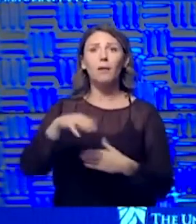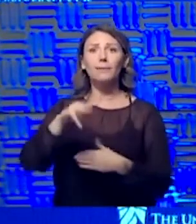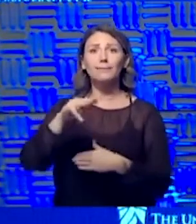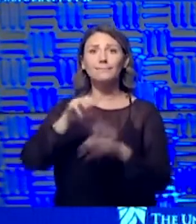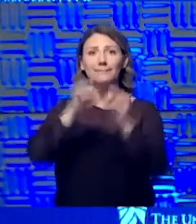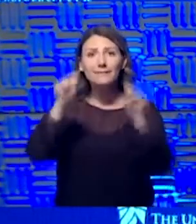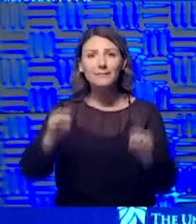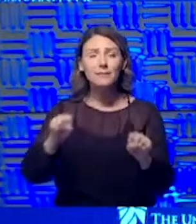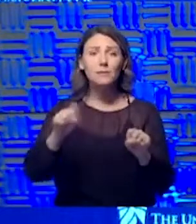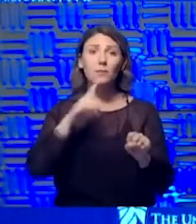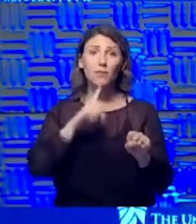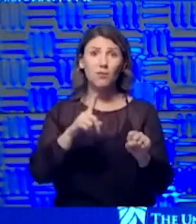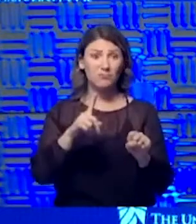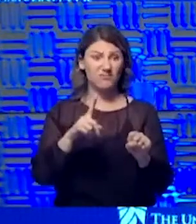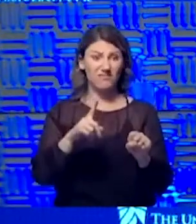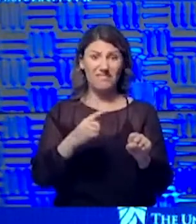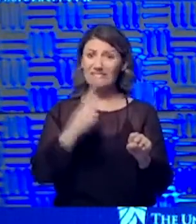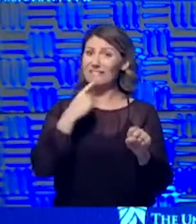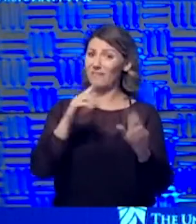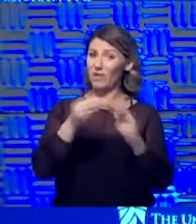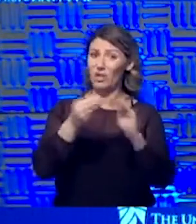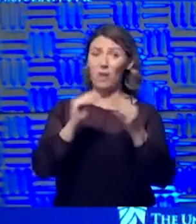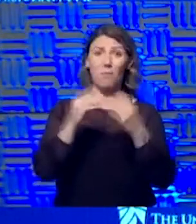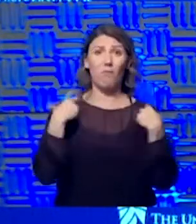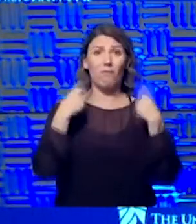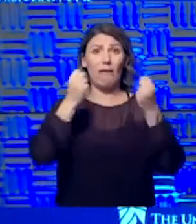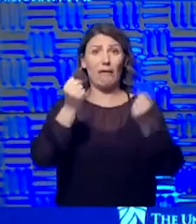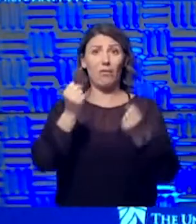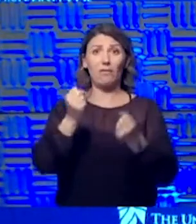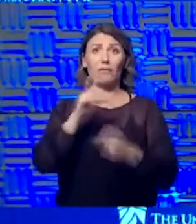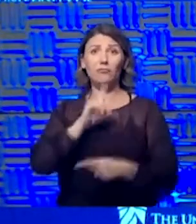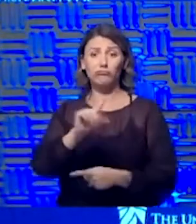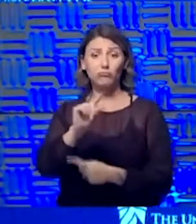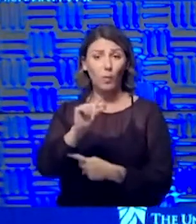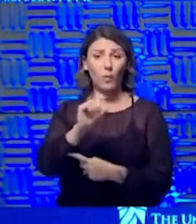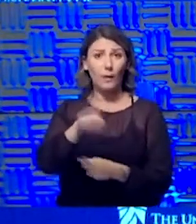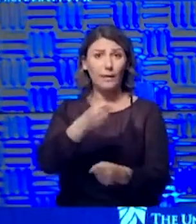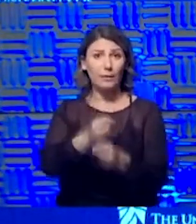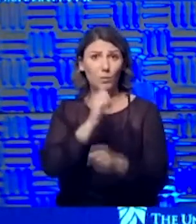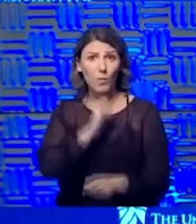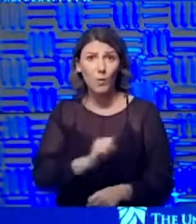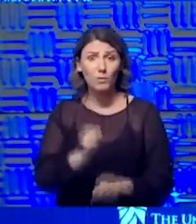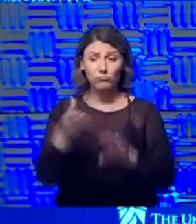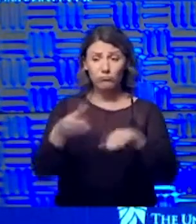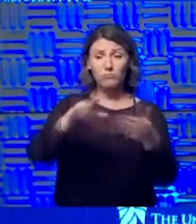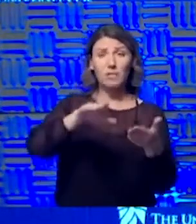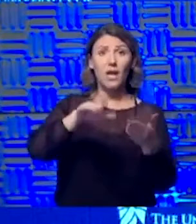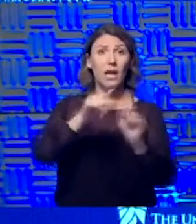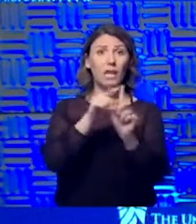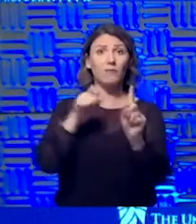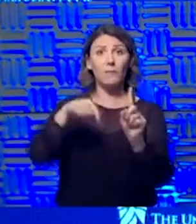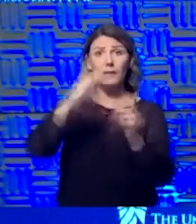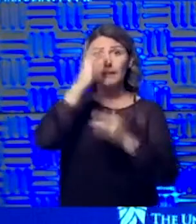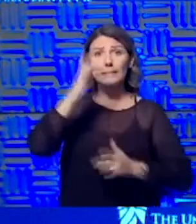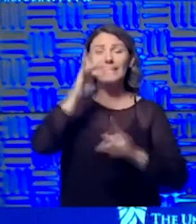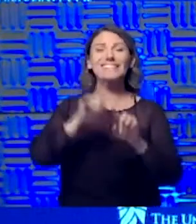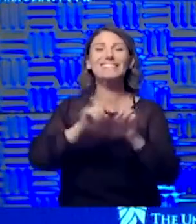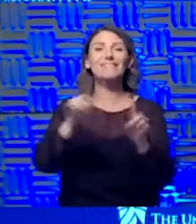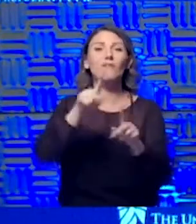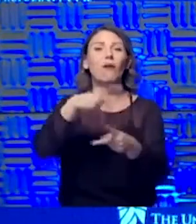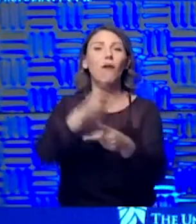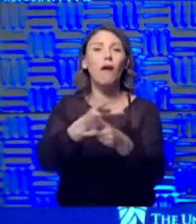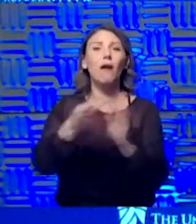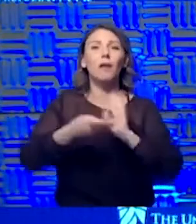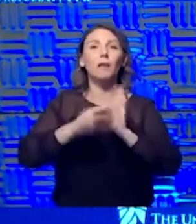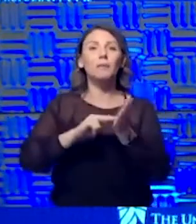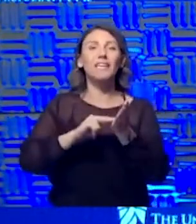of otherwise healthy 20 and 30-somethings who are dying from this disease. It's a different kind of death, meaning that they have a